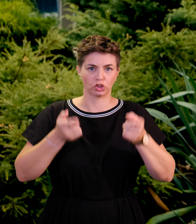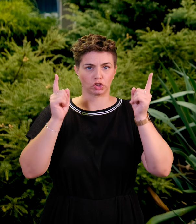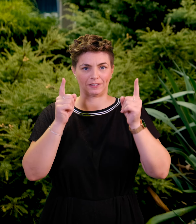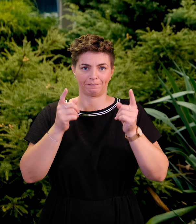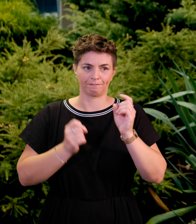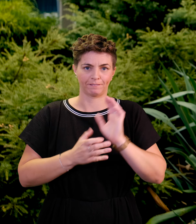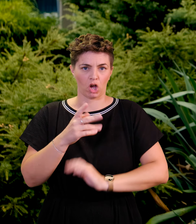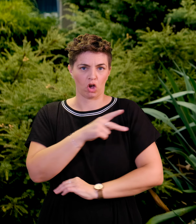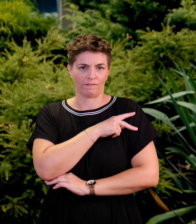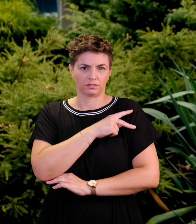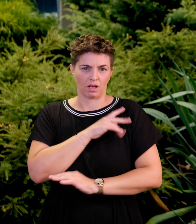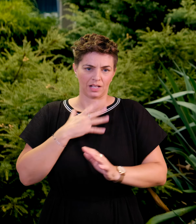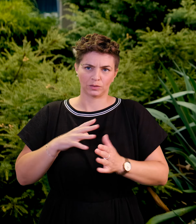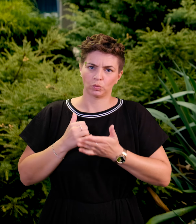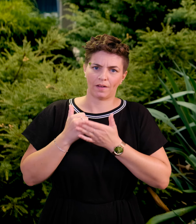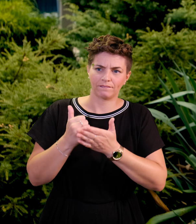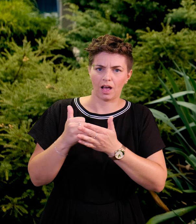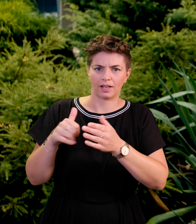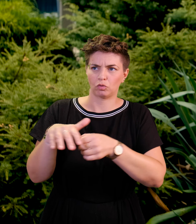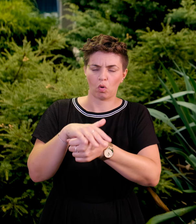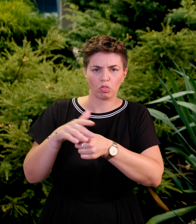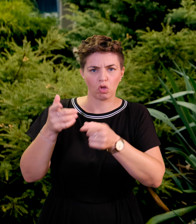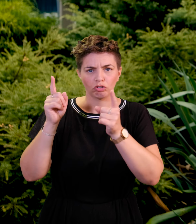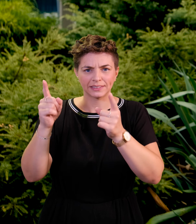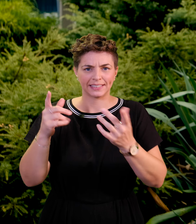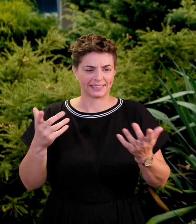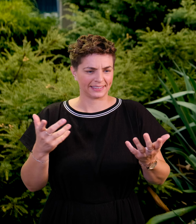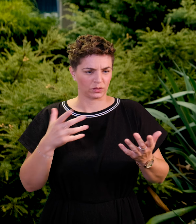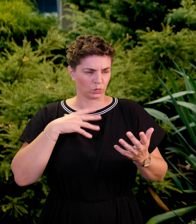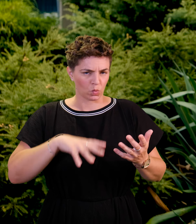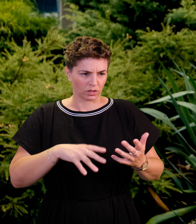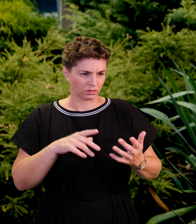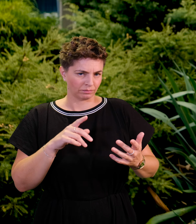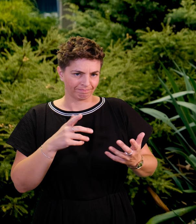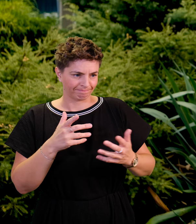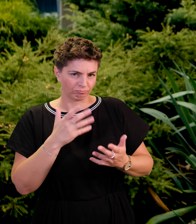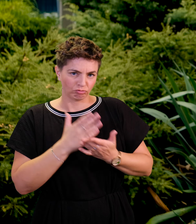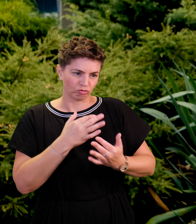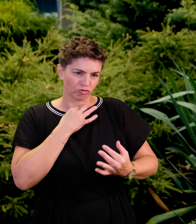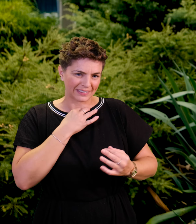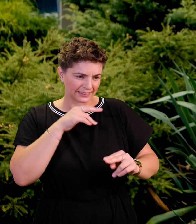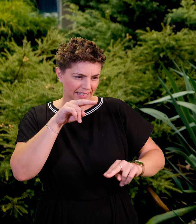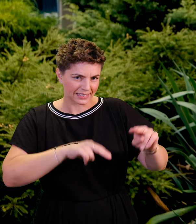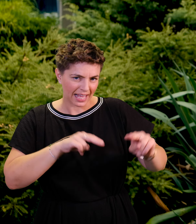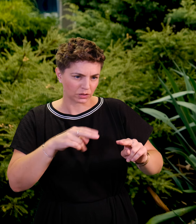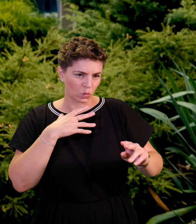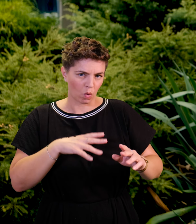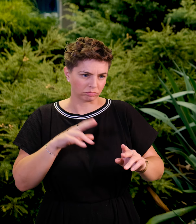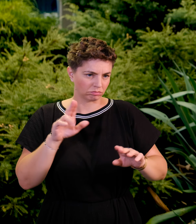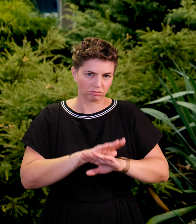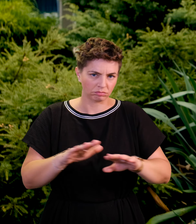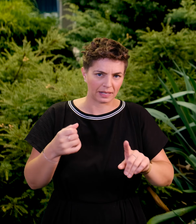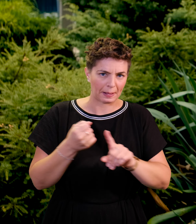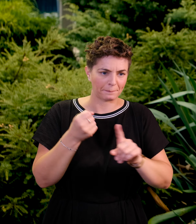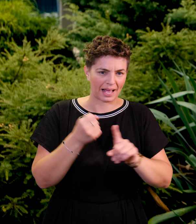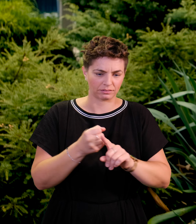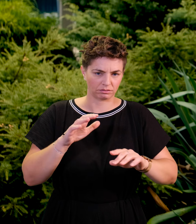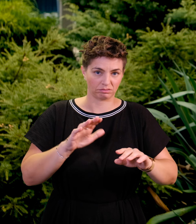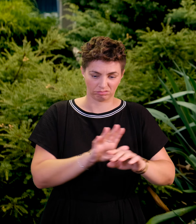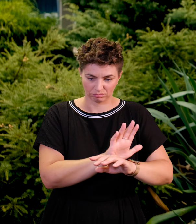to advise the authority about the proposals that will have the least impact on the communities of the city and county. We've used a world